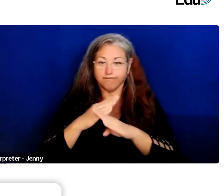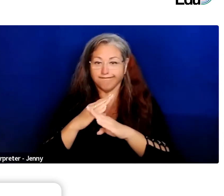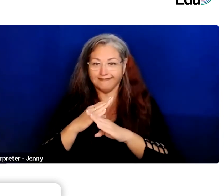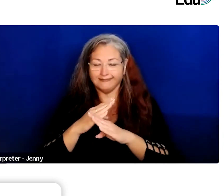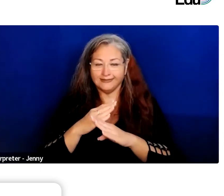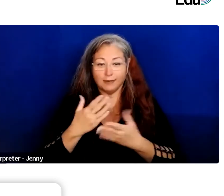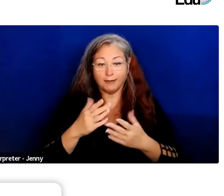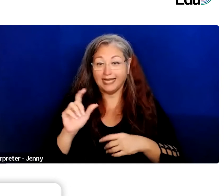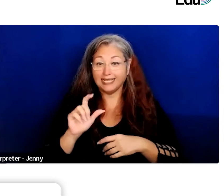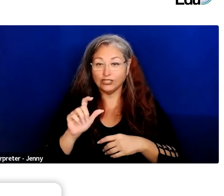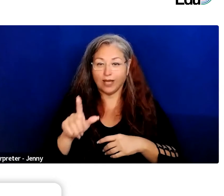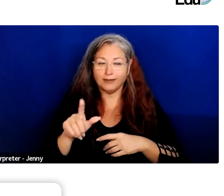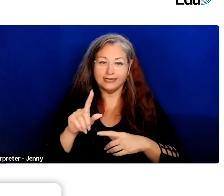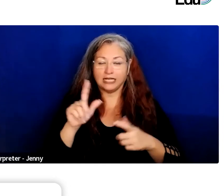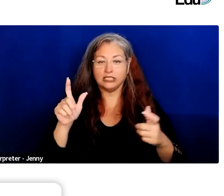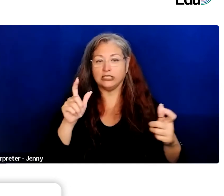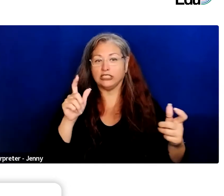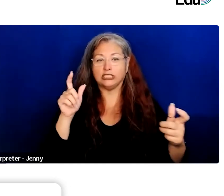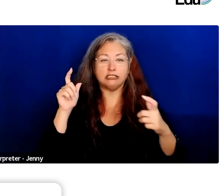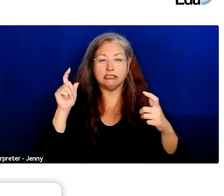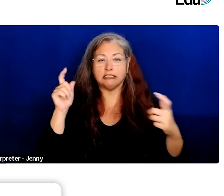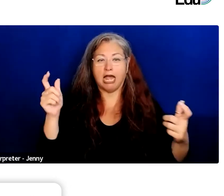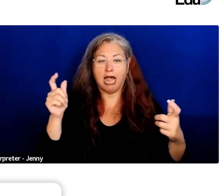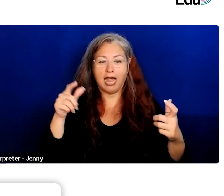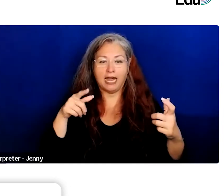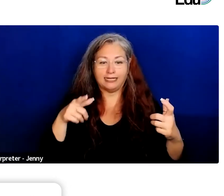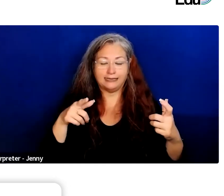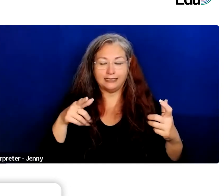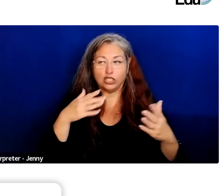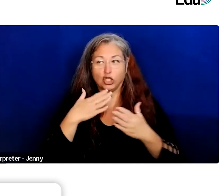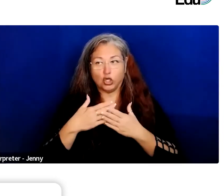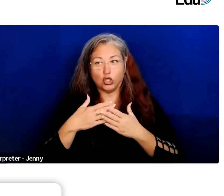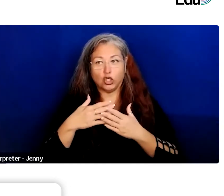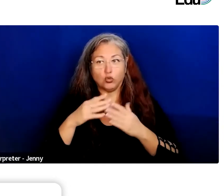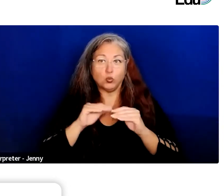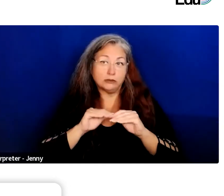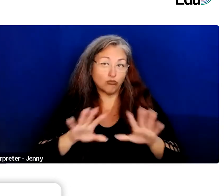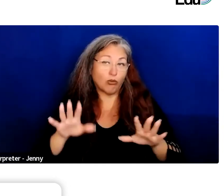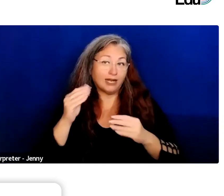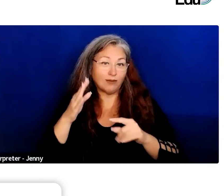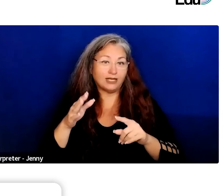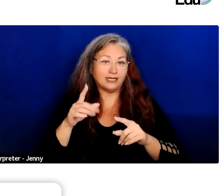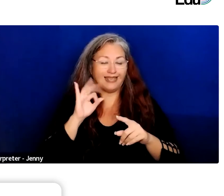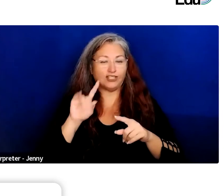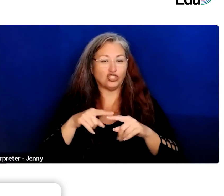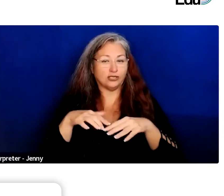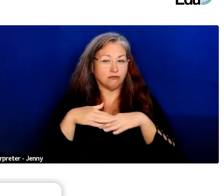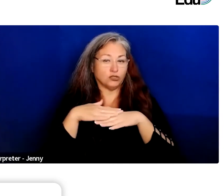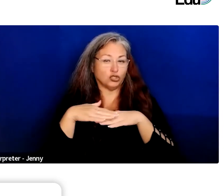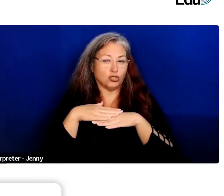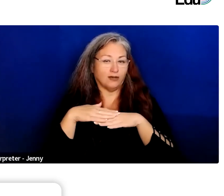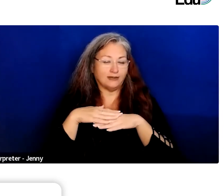mean, Instagram is like this mega giant where, you know, it is good for spreading information at a very surface level as like